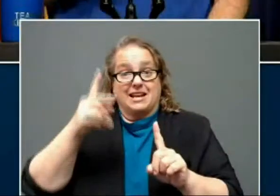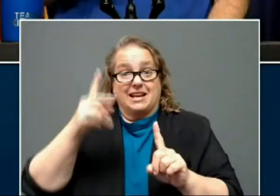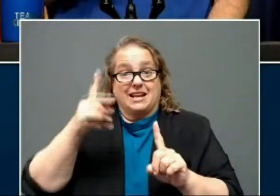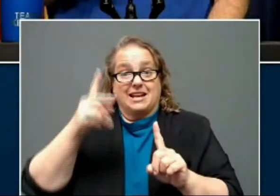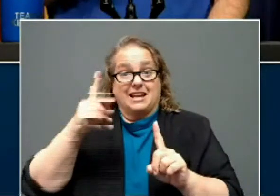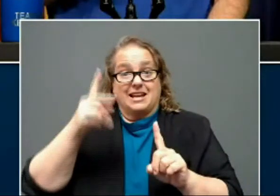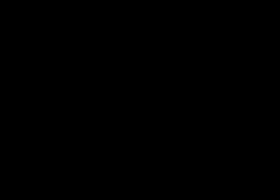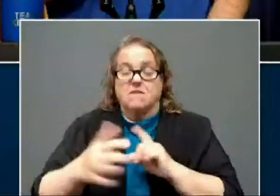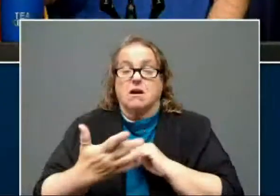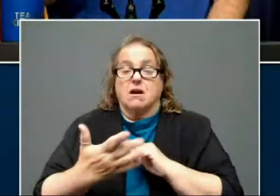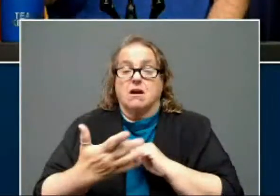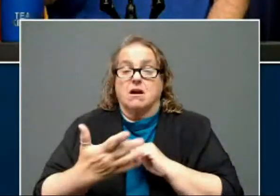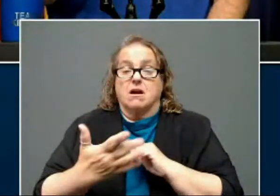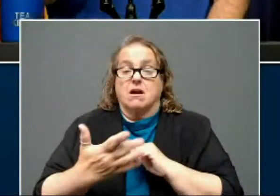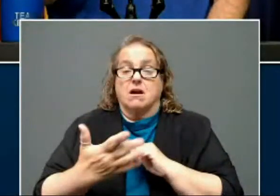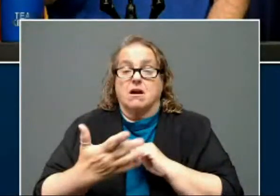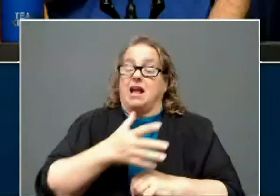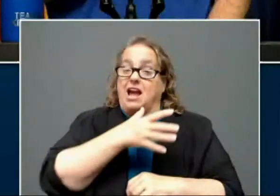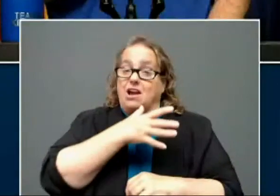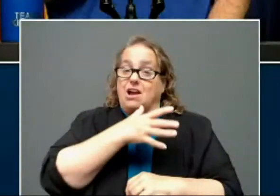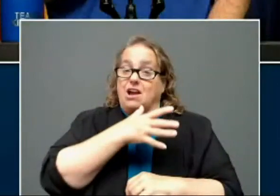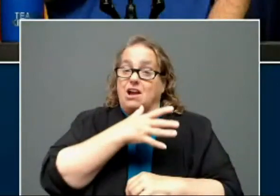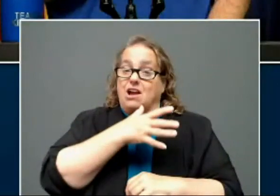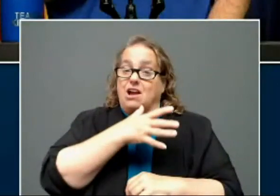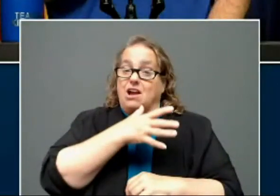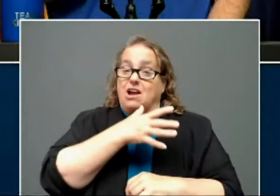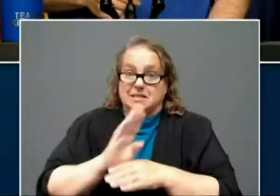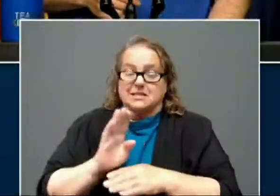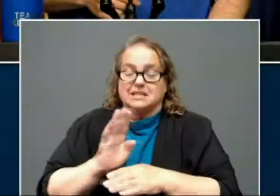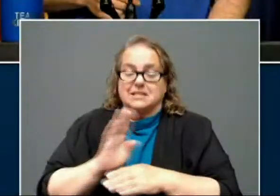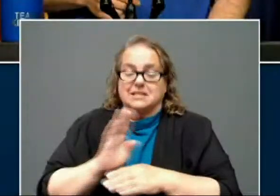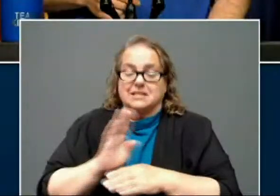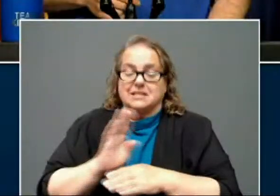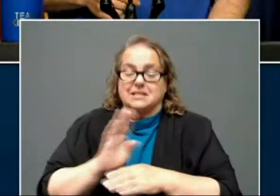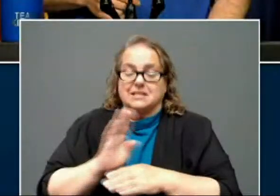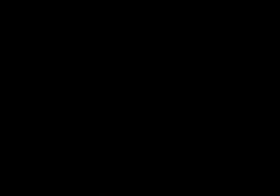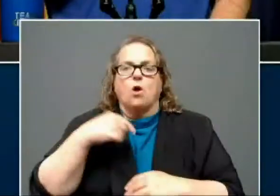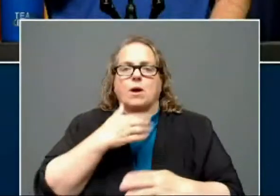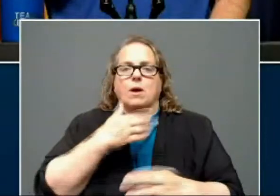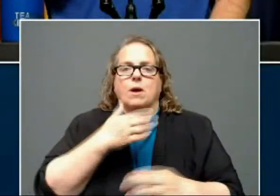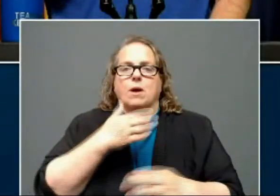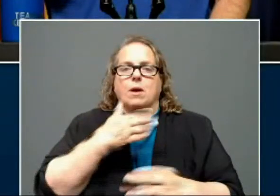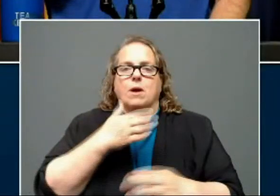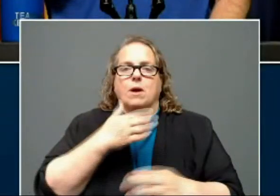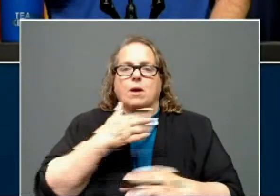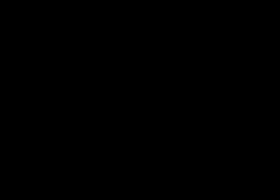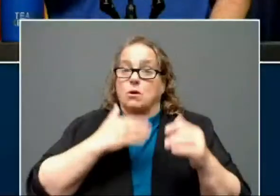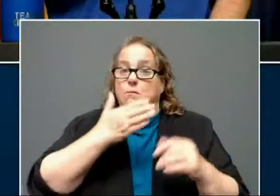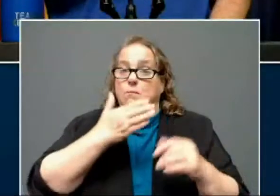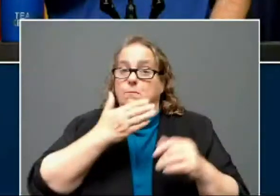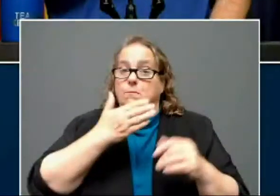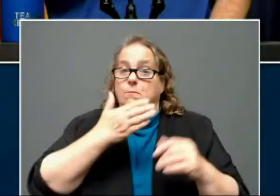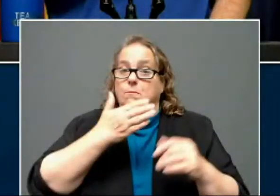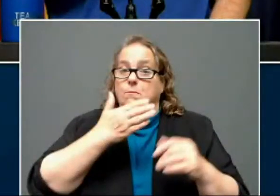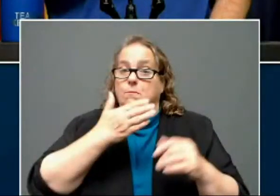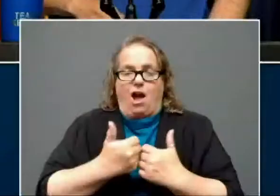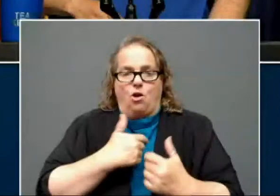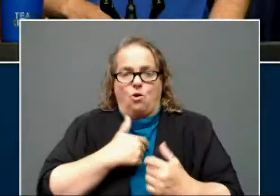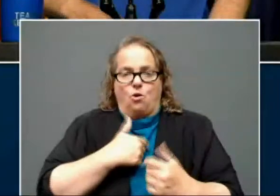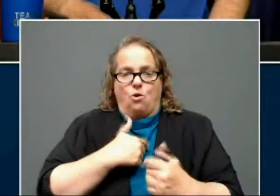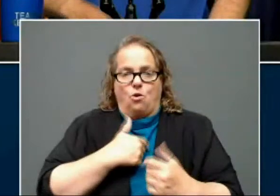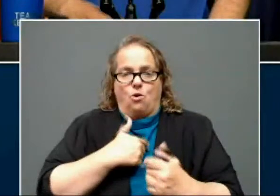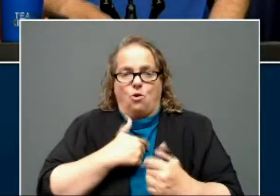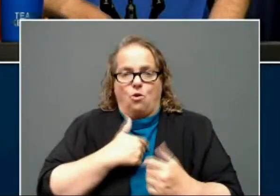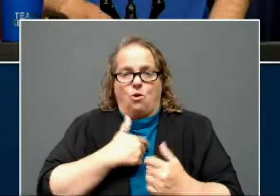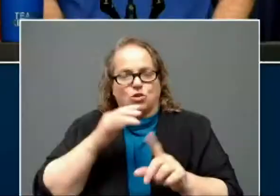is at the forefront of how we plan to build a better Kentucky, how we are recruiting the jobs of tomorrow, not chasing the jobs